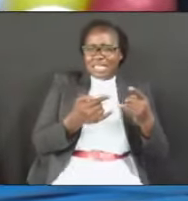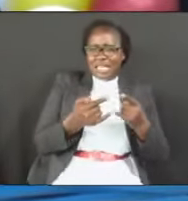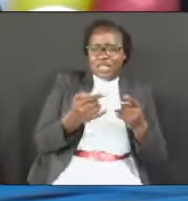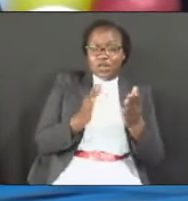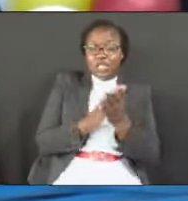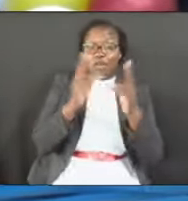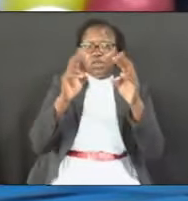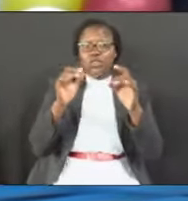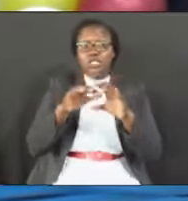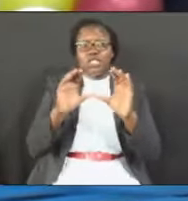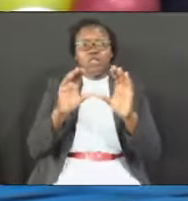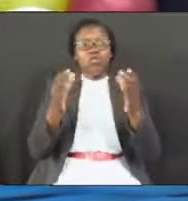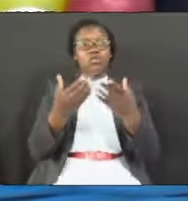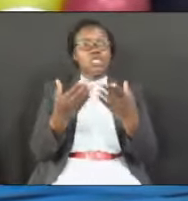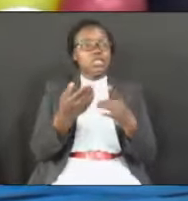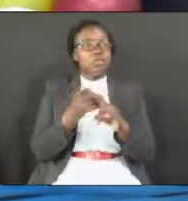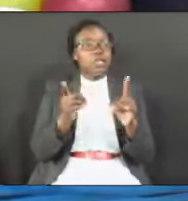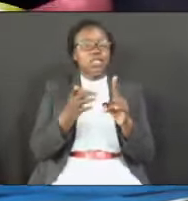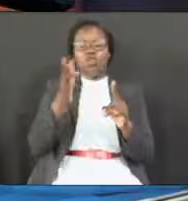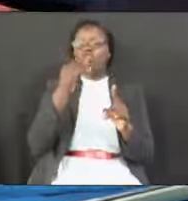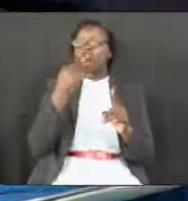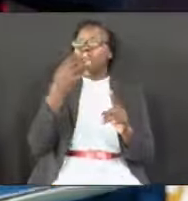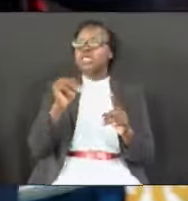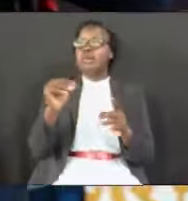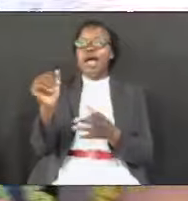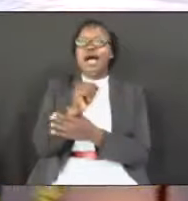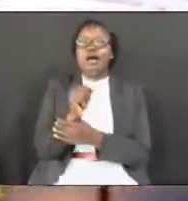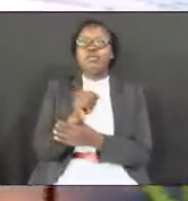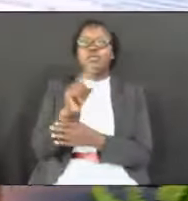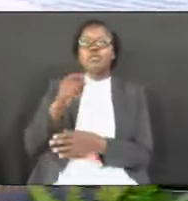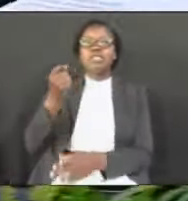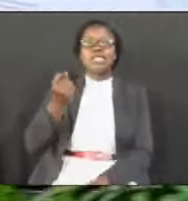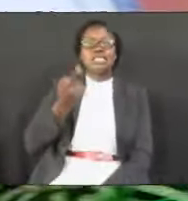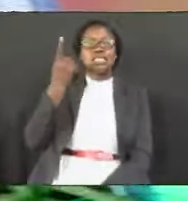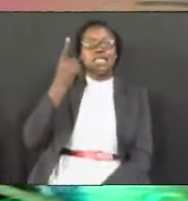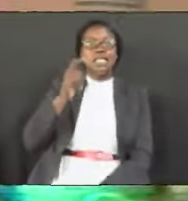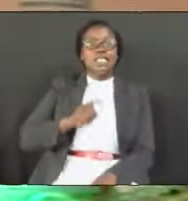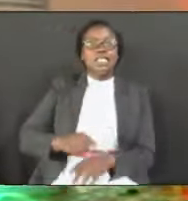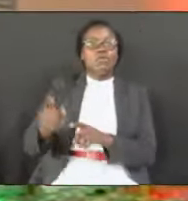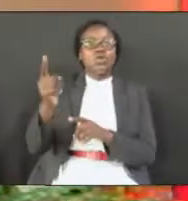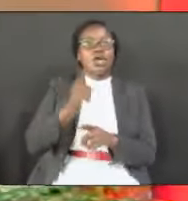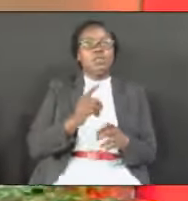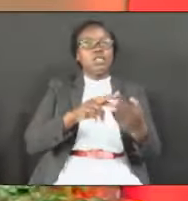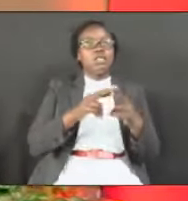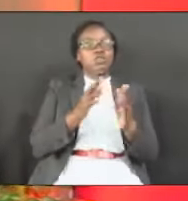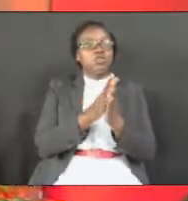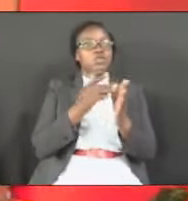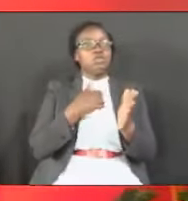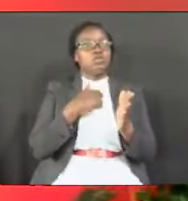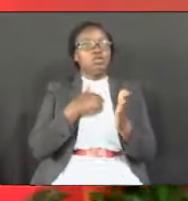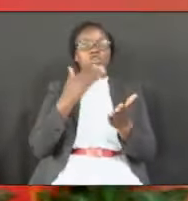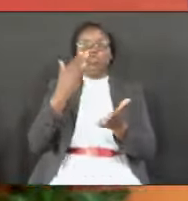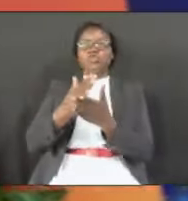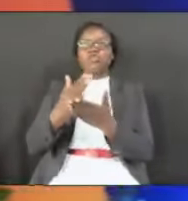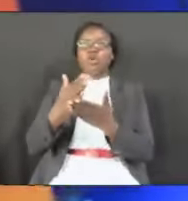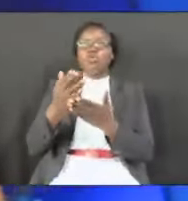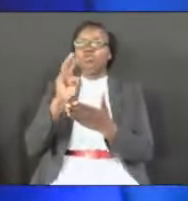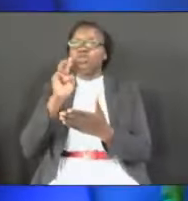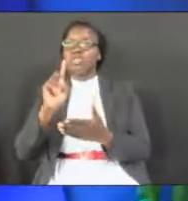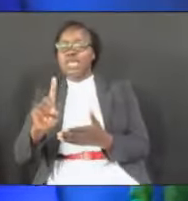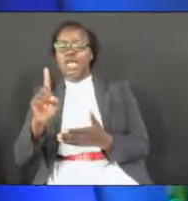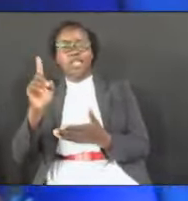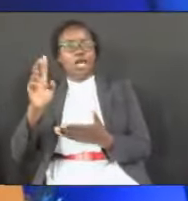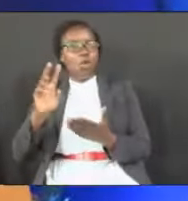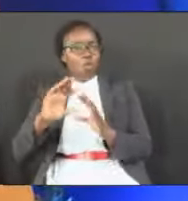issues in the community. But God told him, Abraham, you've got to understand, when you come into a relationship with me, you cease to see the